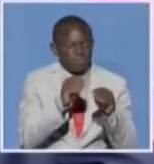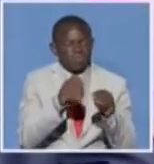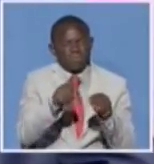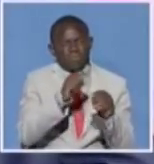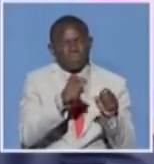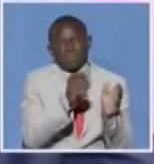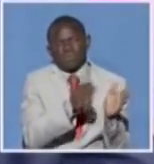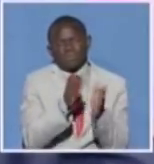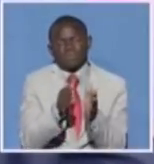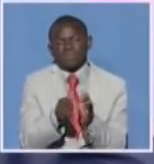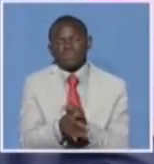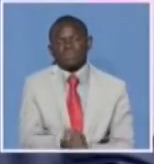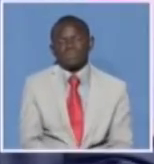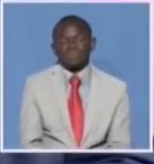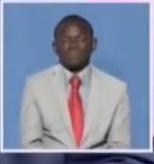if